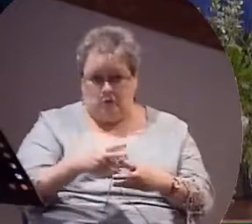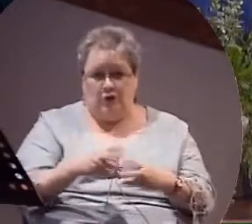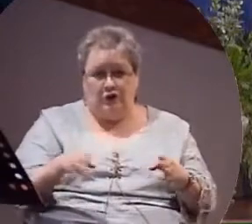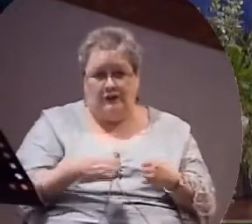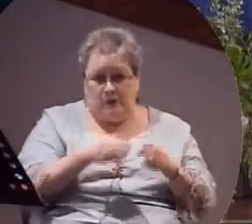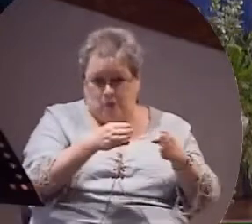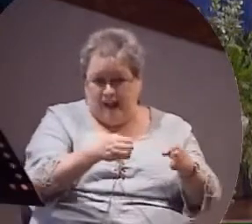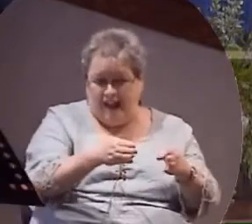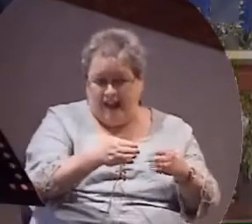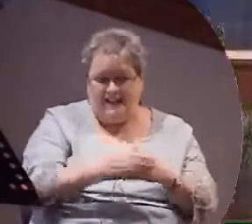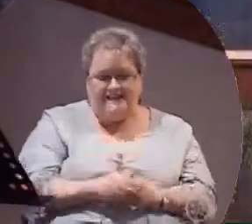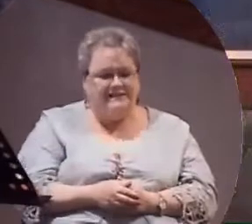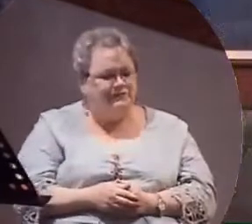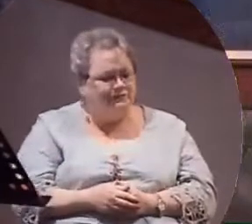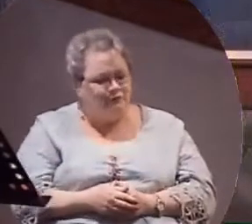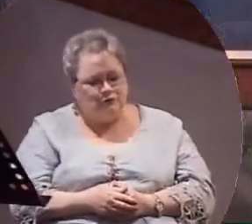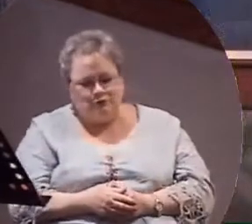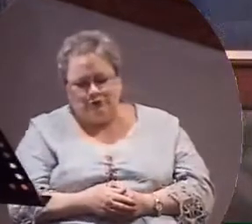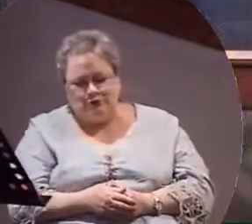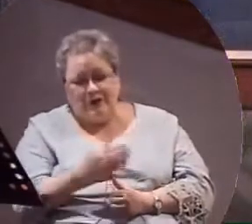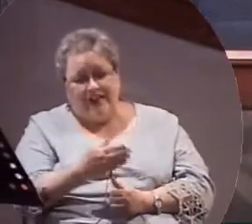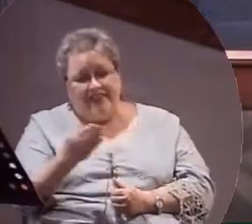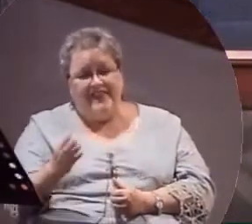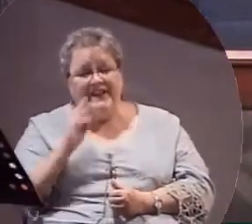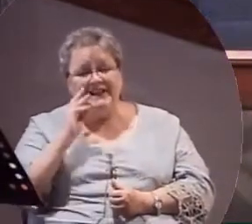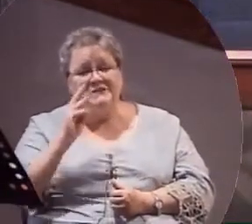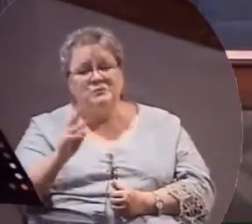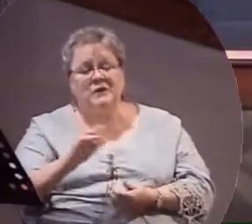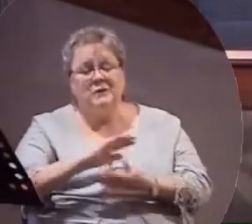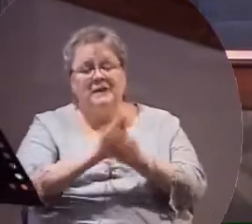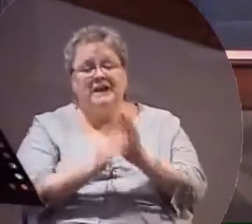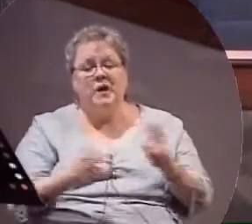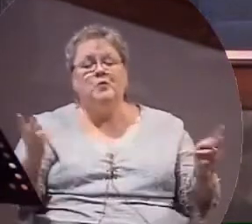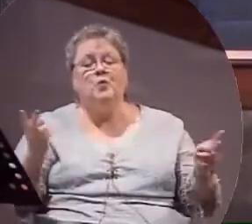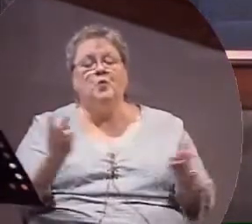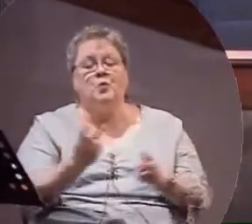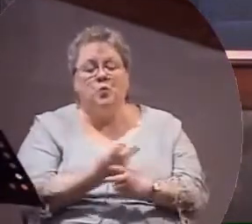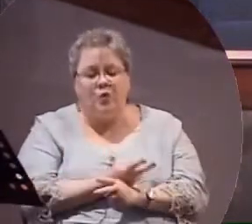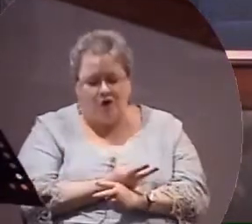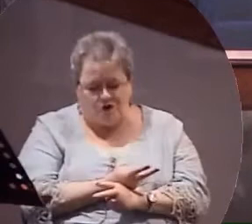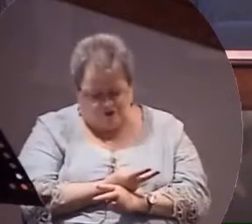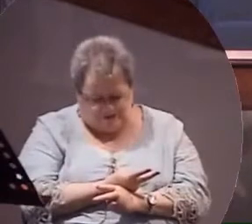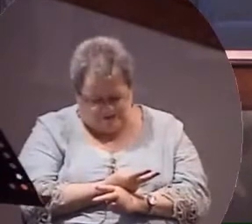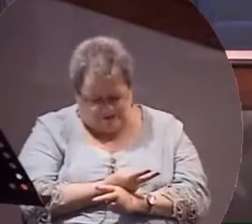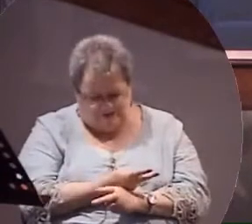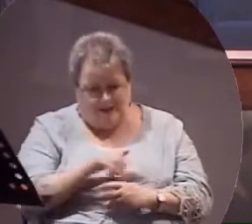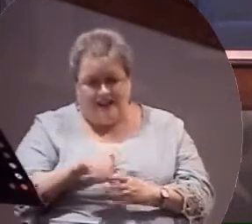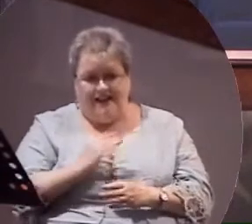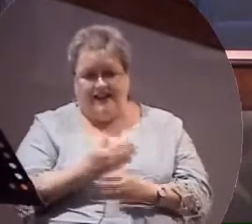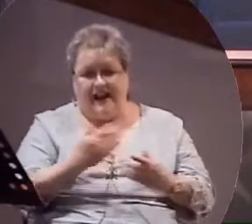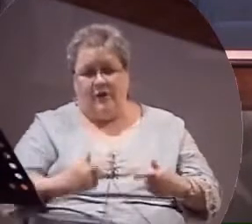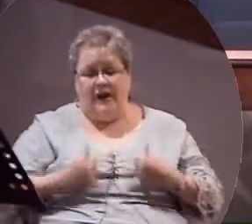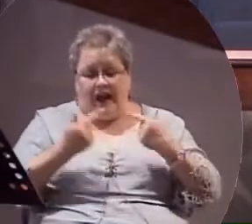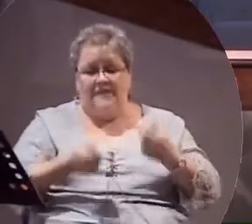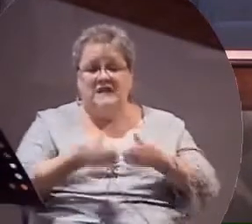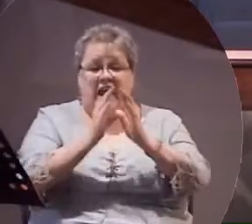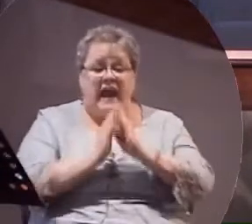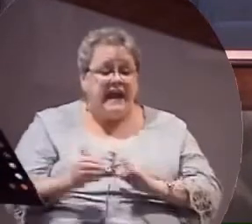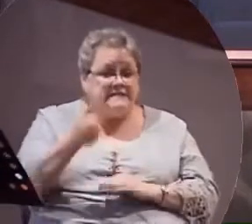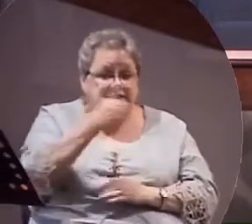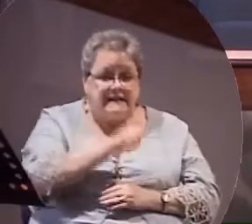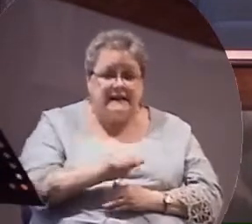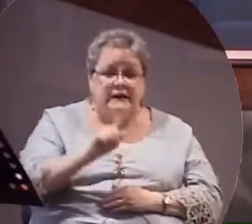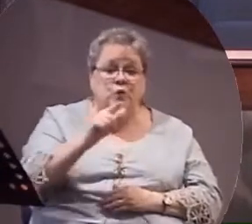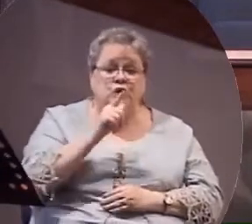just here to tell you, friend, you mark her down. Things are going to take a dramatic turn in our life for the worst. Ask anybody who's